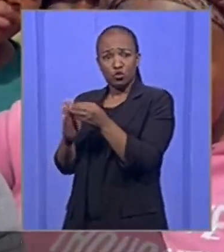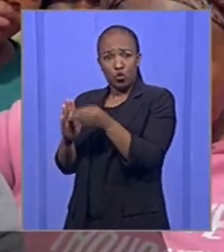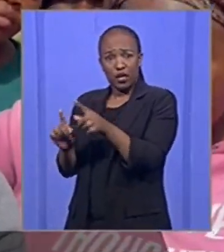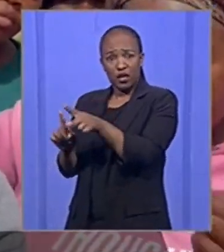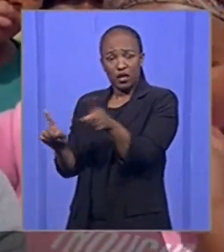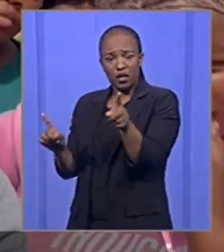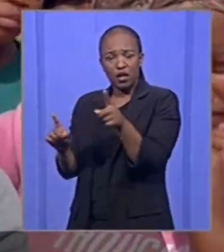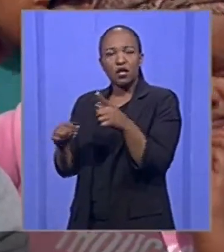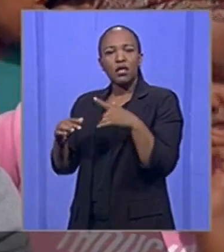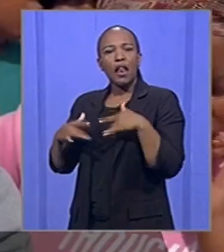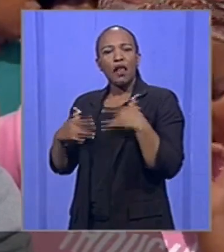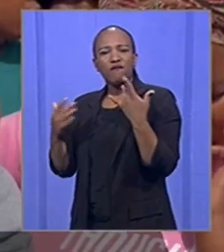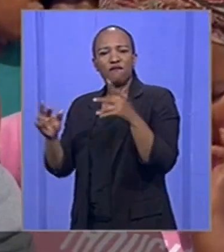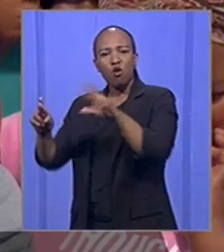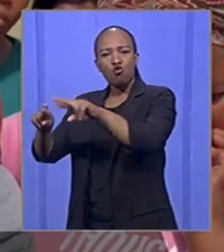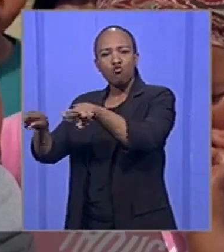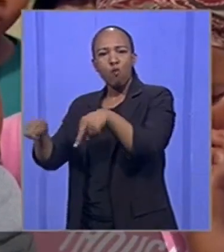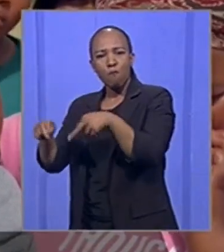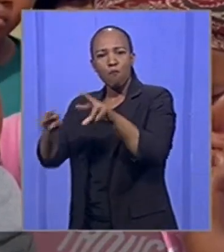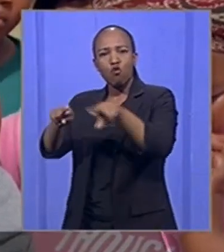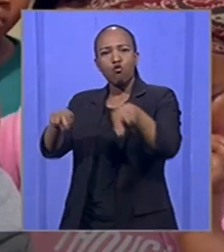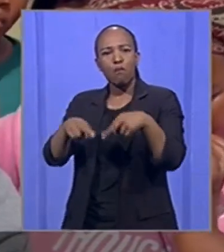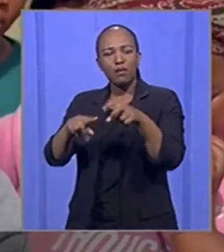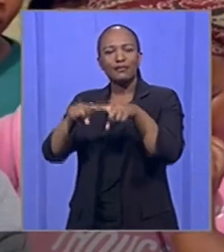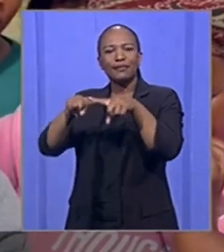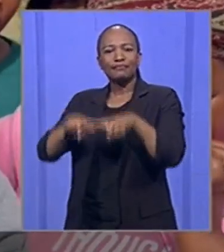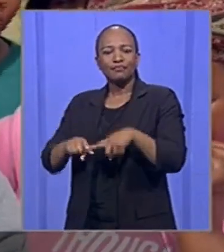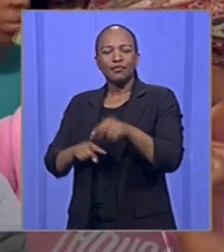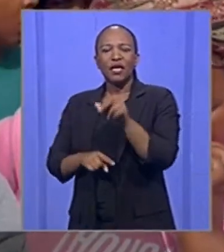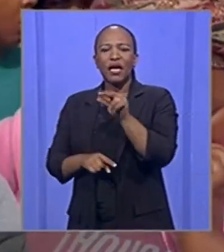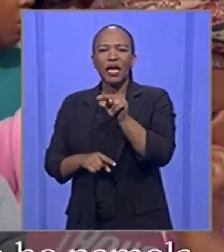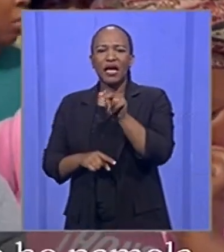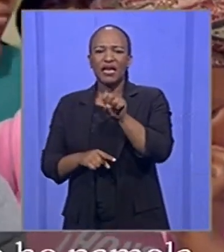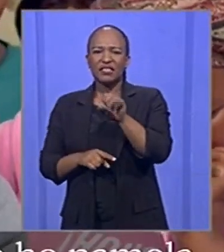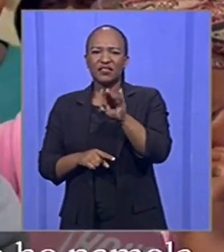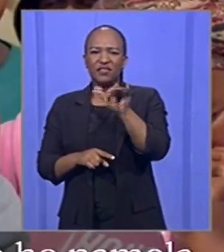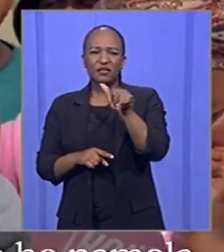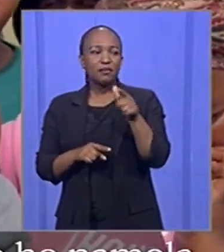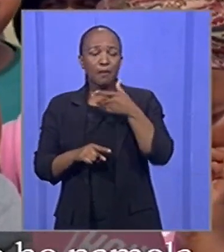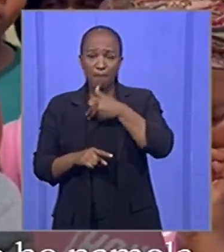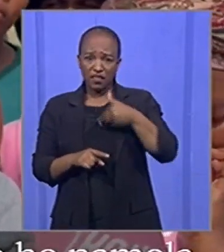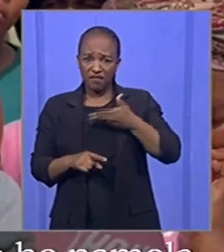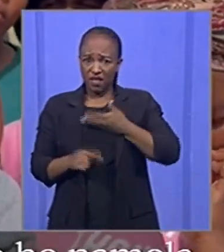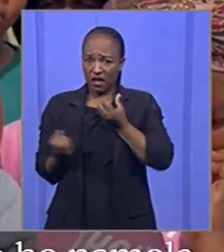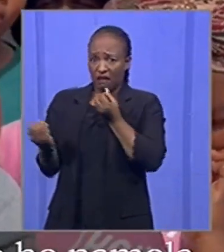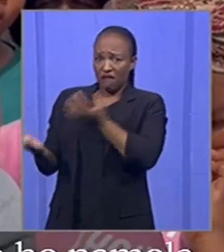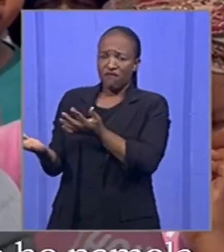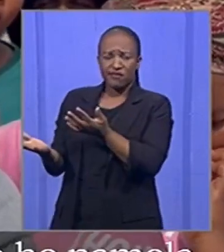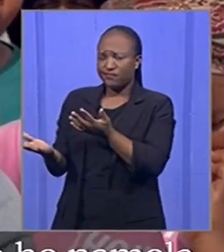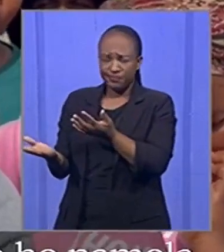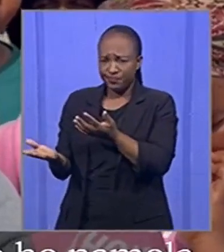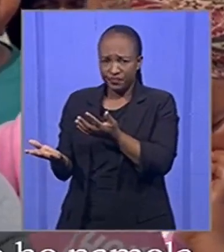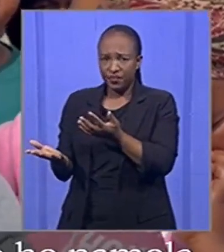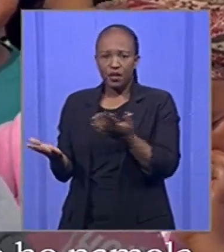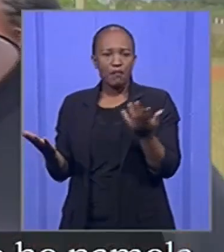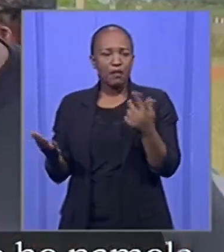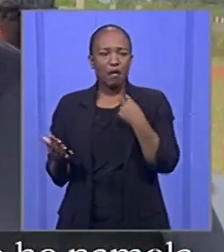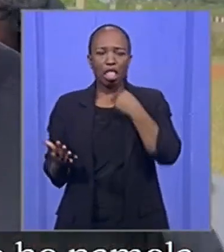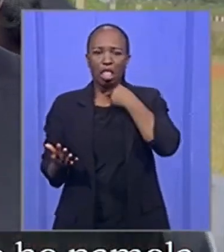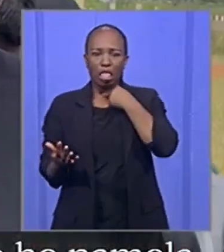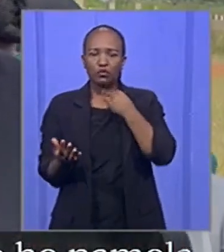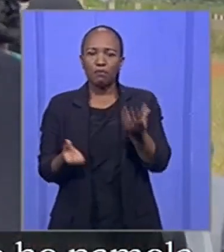tšheleteng ya NSFAS, not a ba kry tšhelete from the parents tša bona. So go ba boima for bona le gore ba ka ba le access ya gore ba ka kry